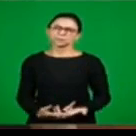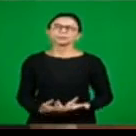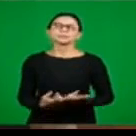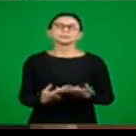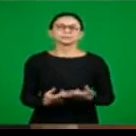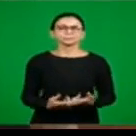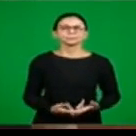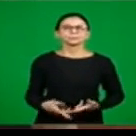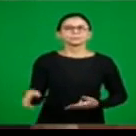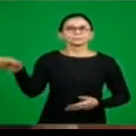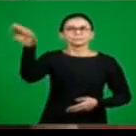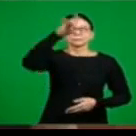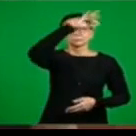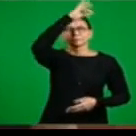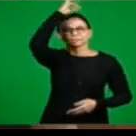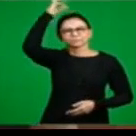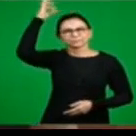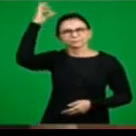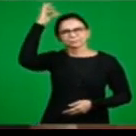We need to be patient